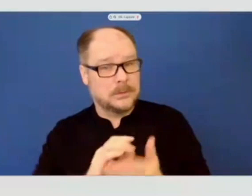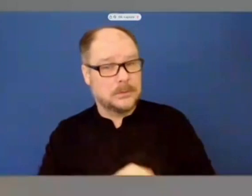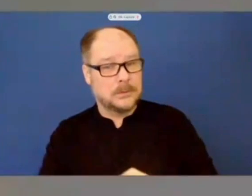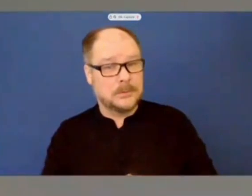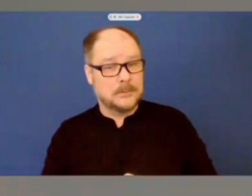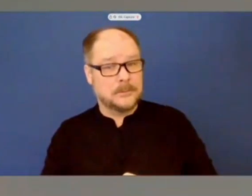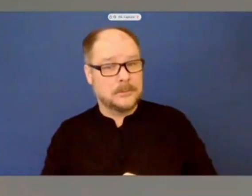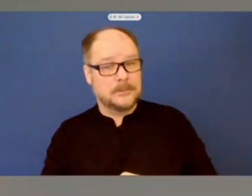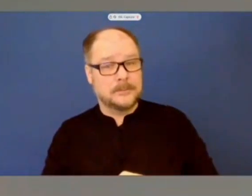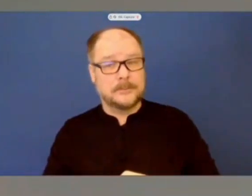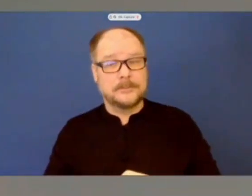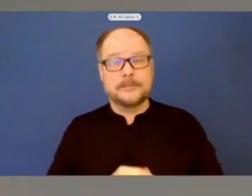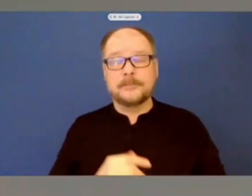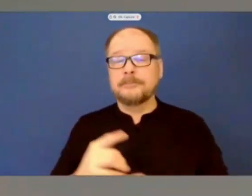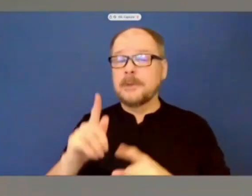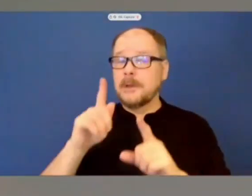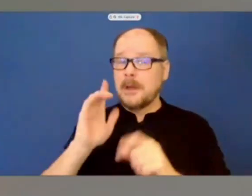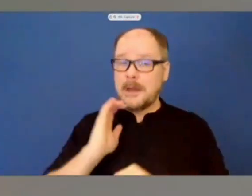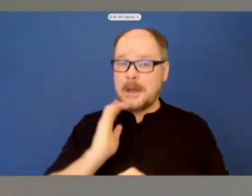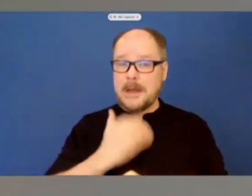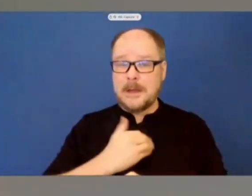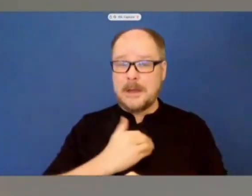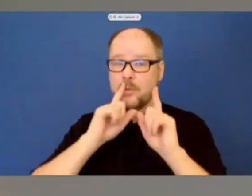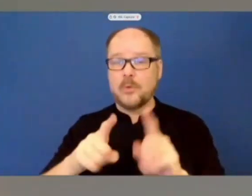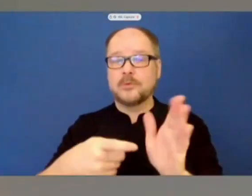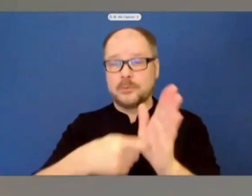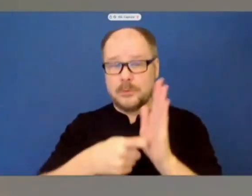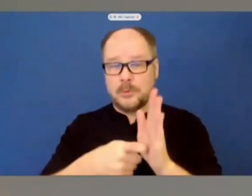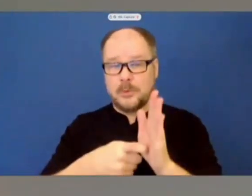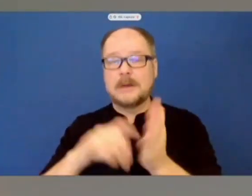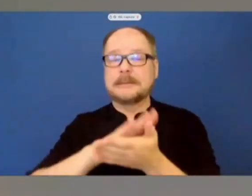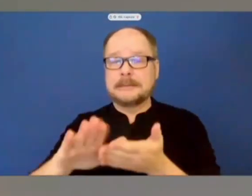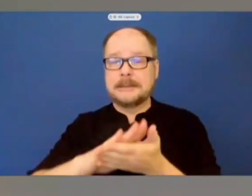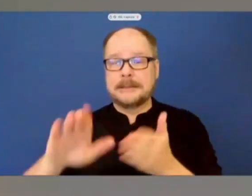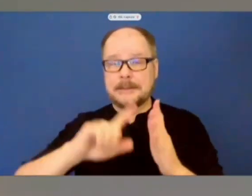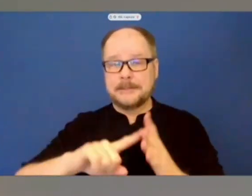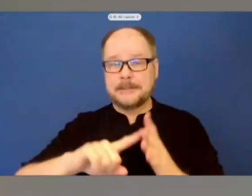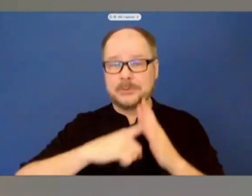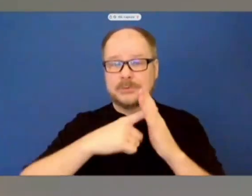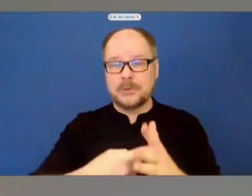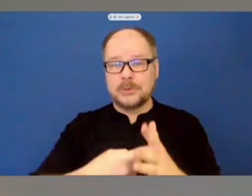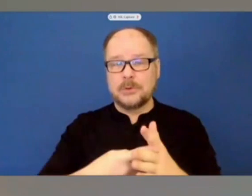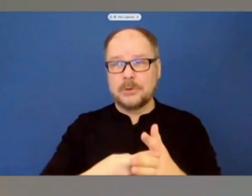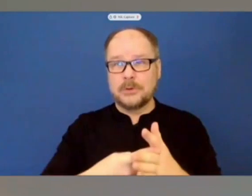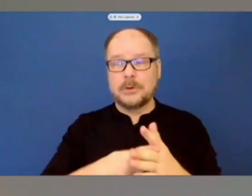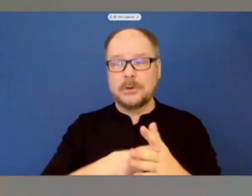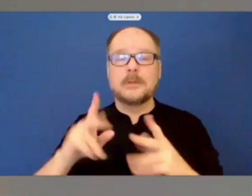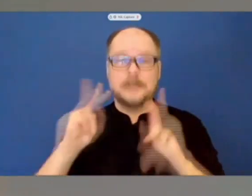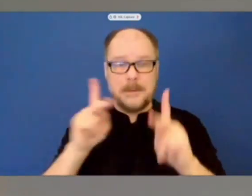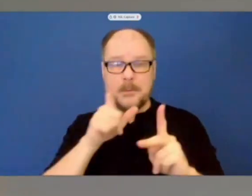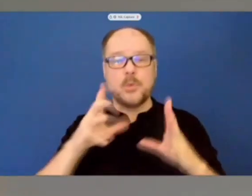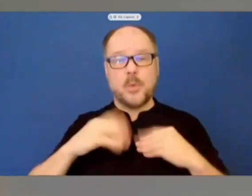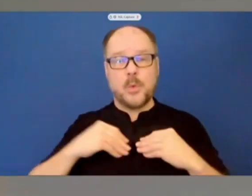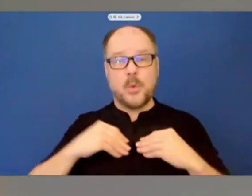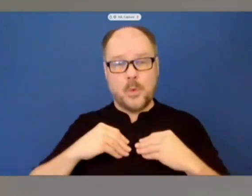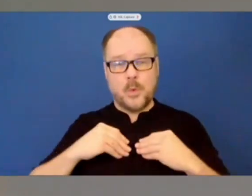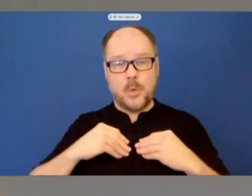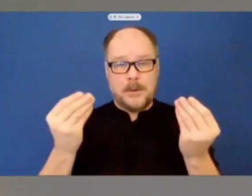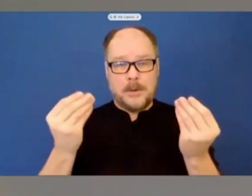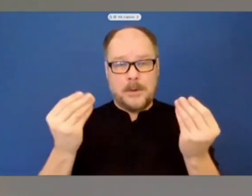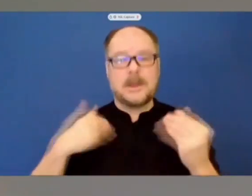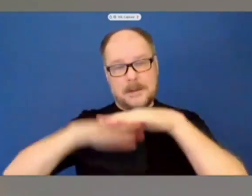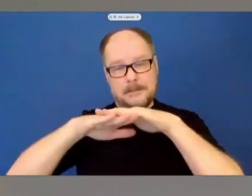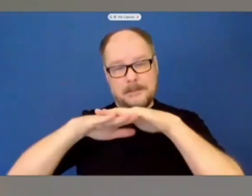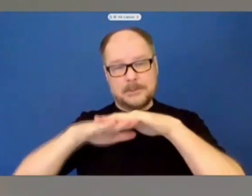So the order requires cleanup to start. The owners have up to 72 hours